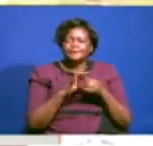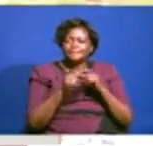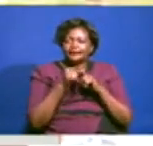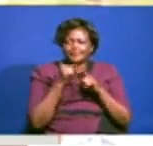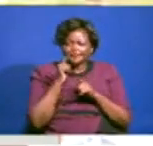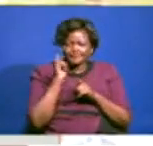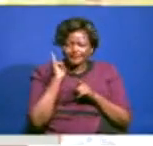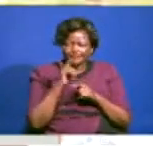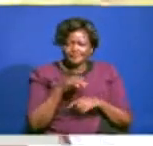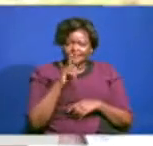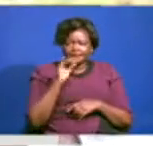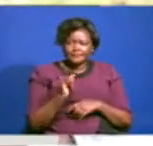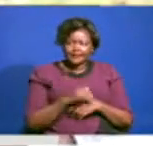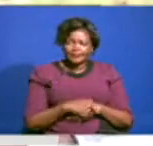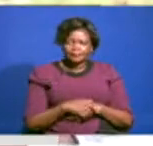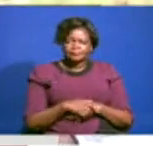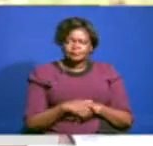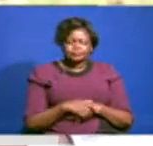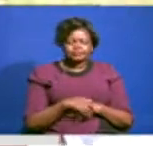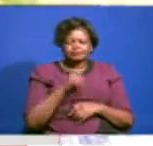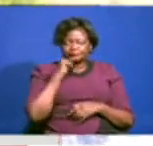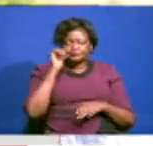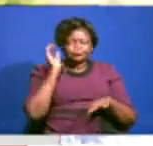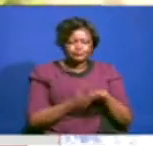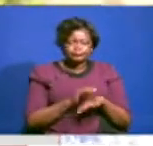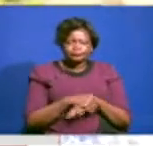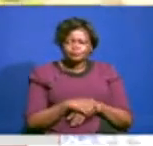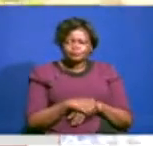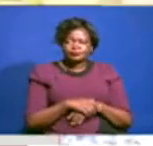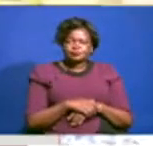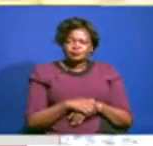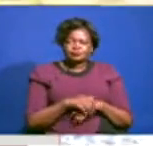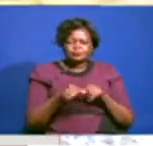funda sioni kama ni mzuri ikichinjwa.